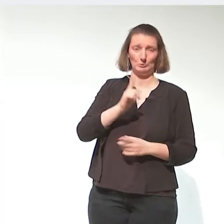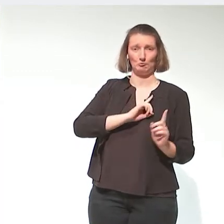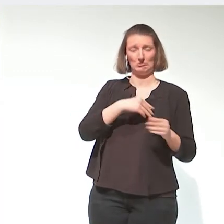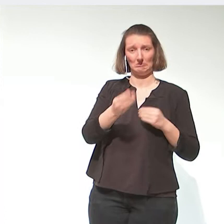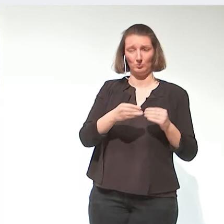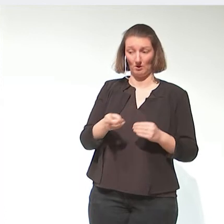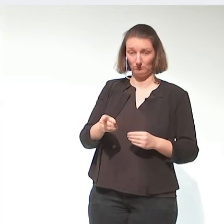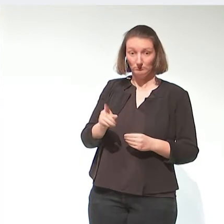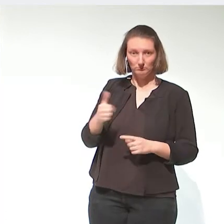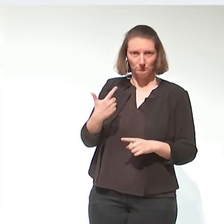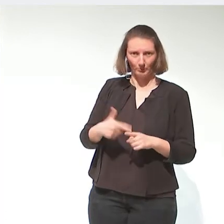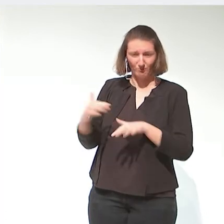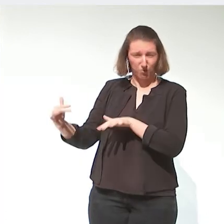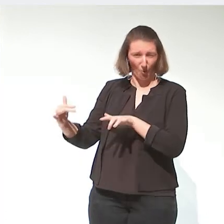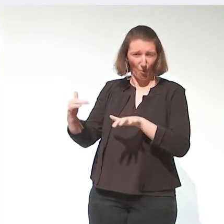during